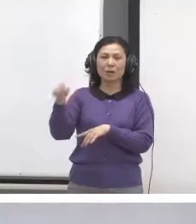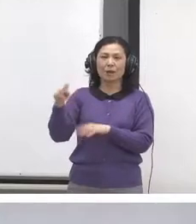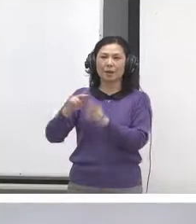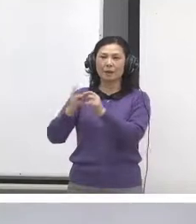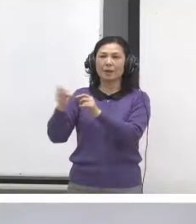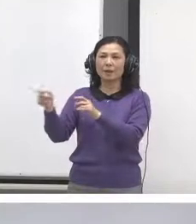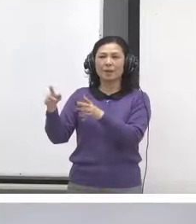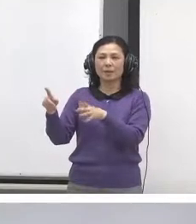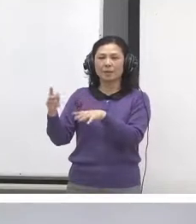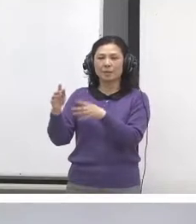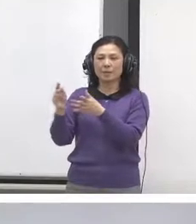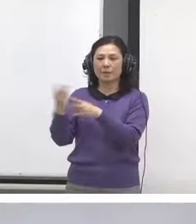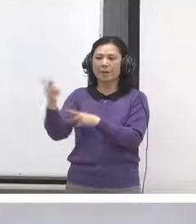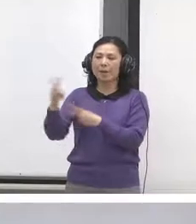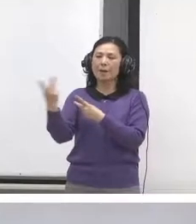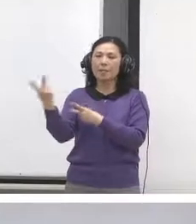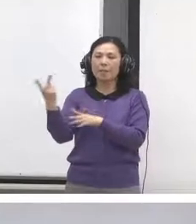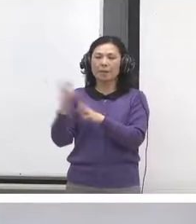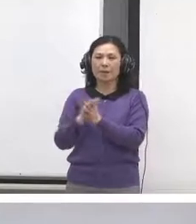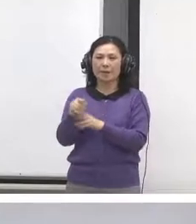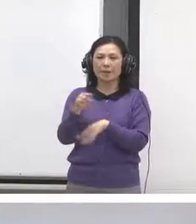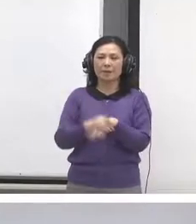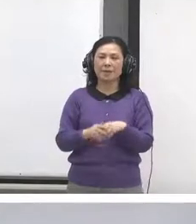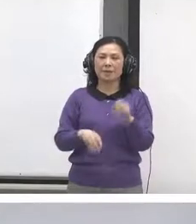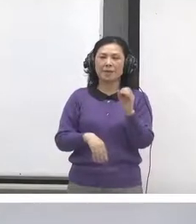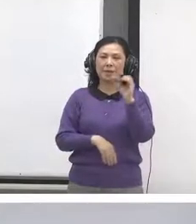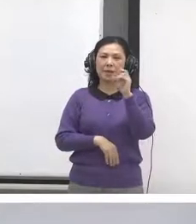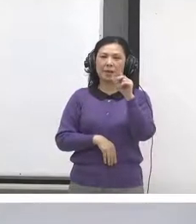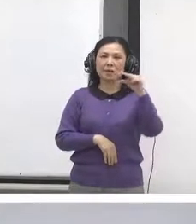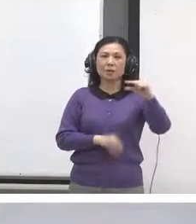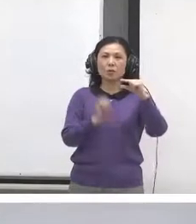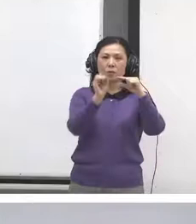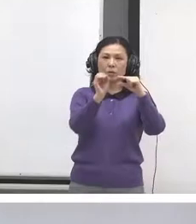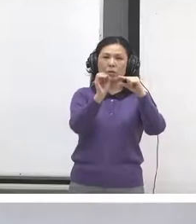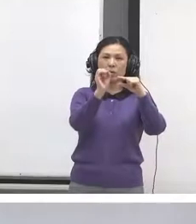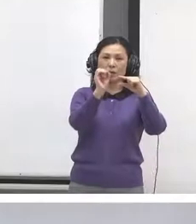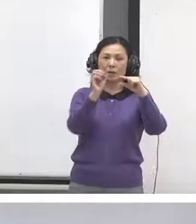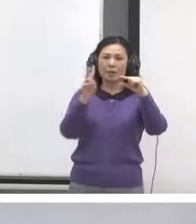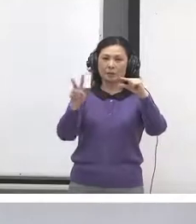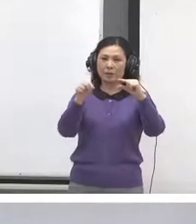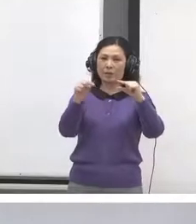this year. So we went to Seoul to join the